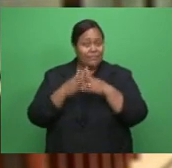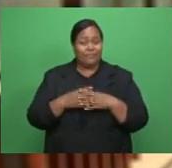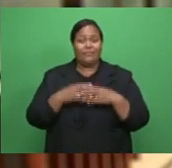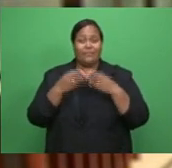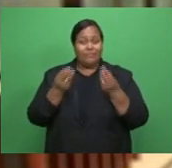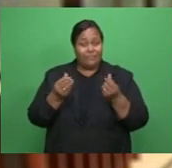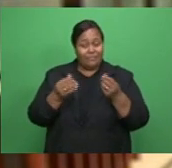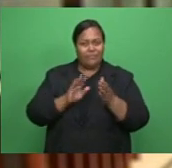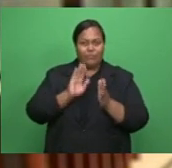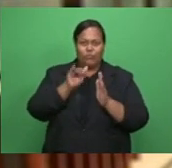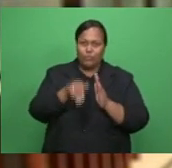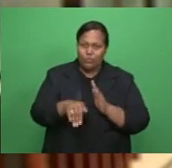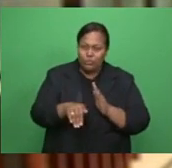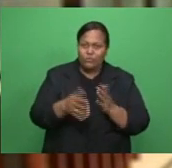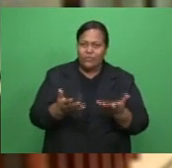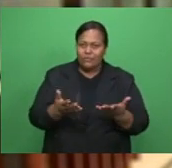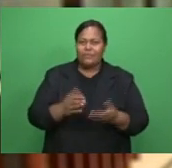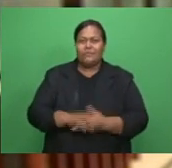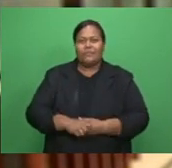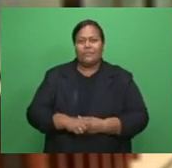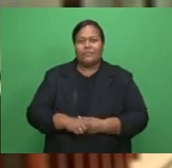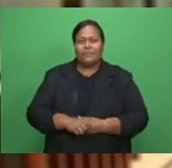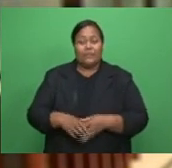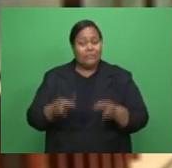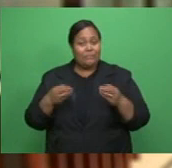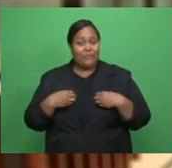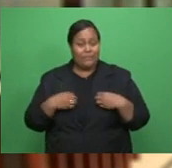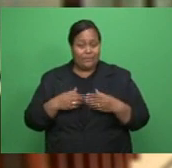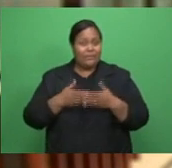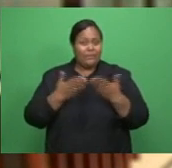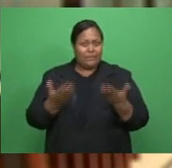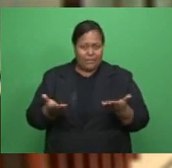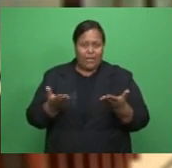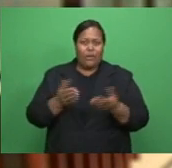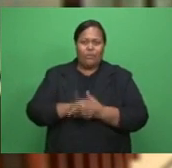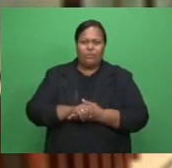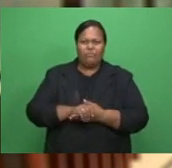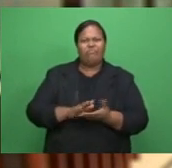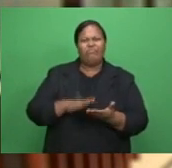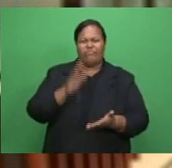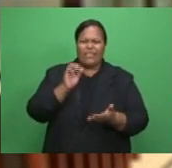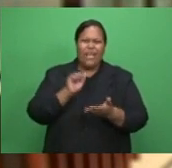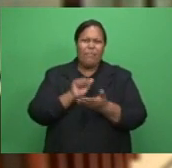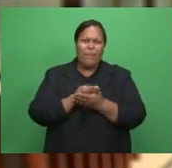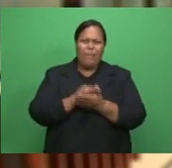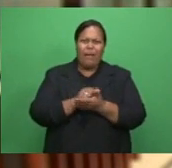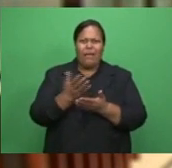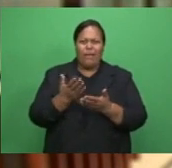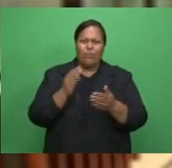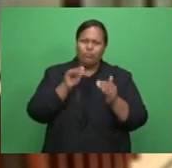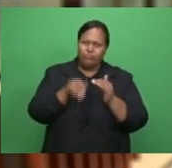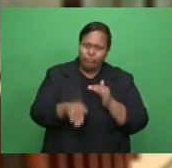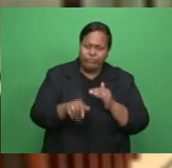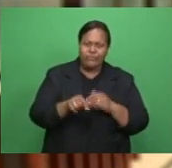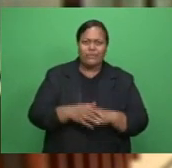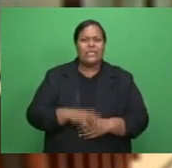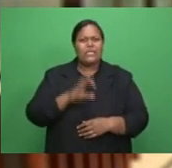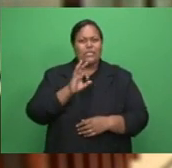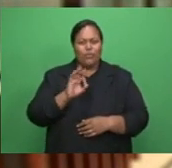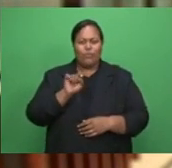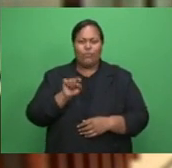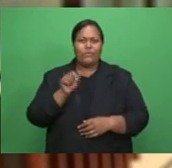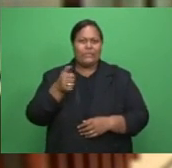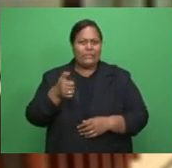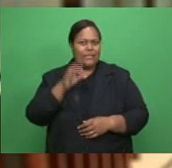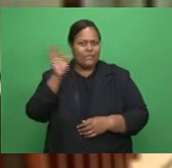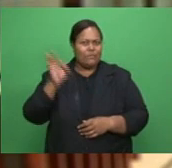with investors as data released today indicated a rise in US inflation. Their CPI posted a 0.6% increase